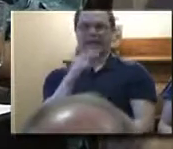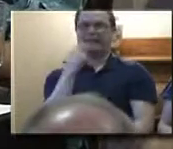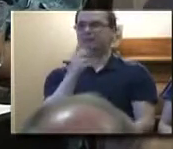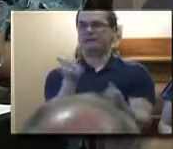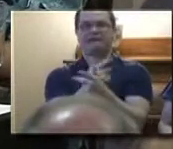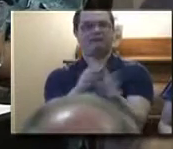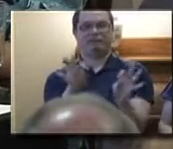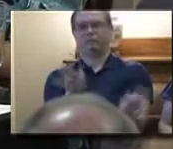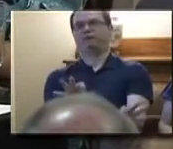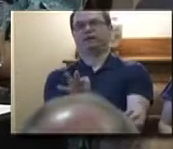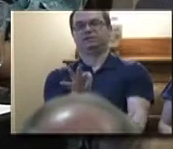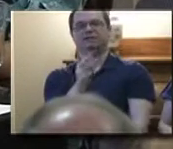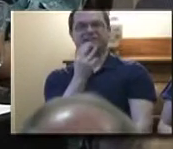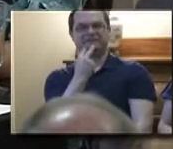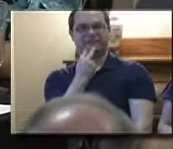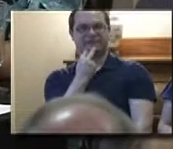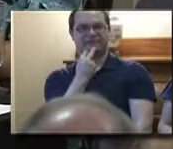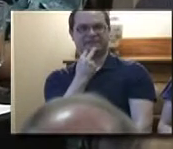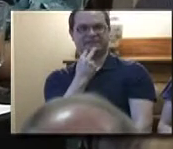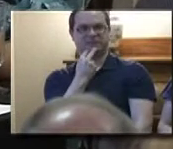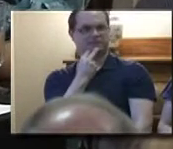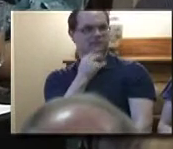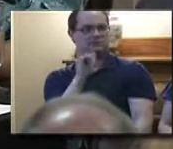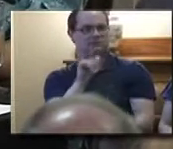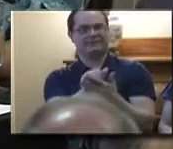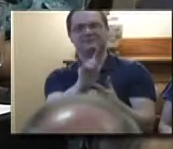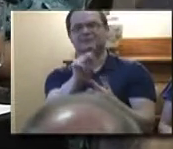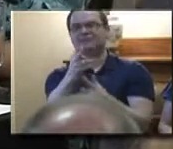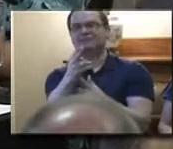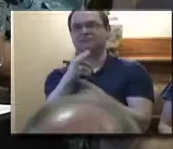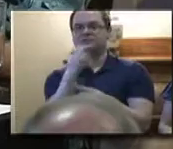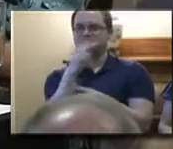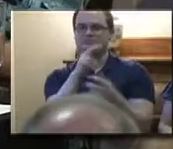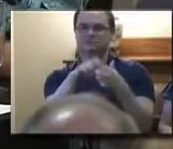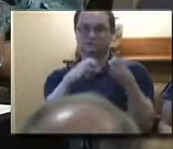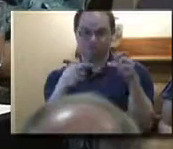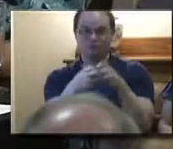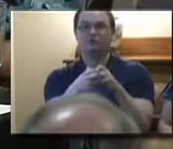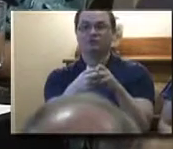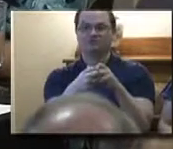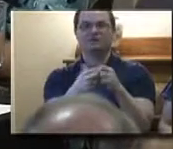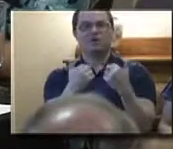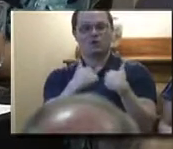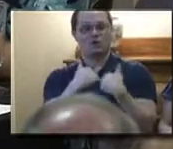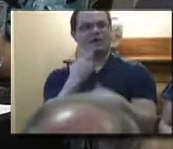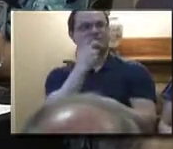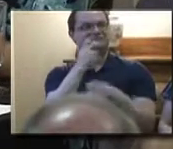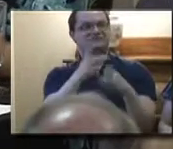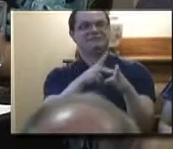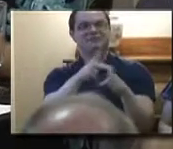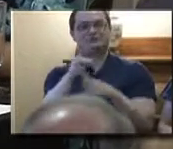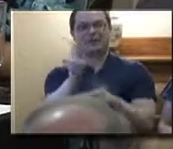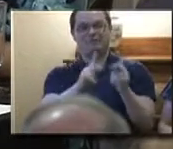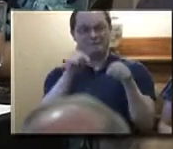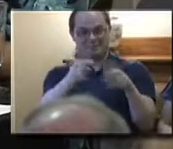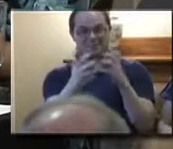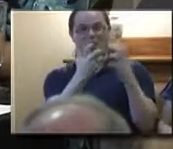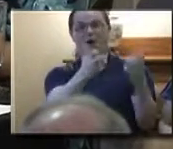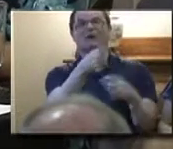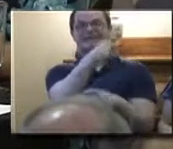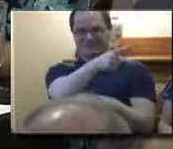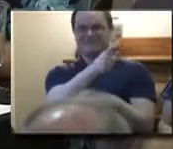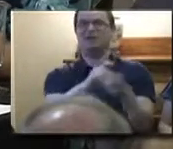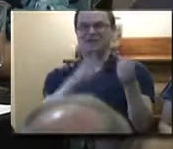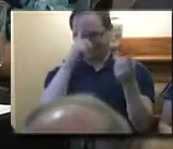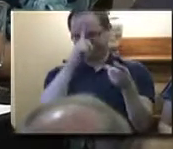everything perfectly. And that's a myth. Lip reading is very difficult, and we have some speech pathologists in the audience, they would